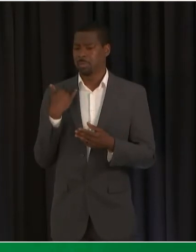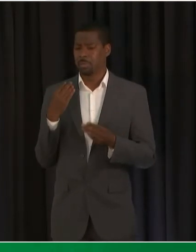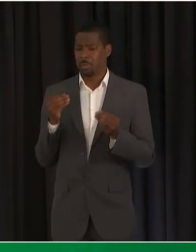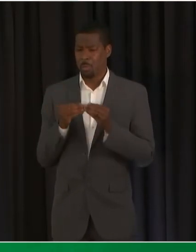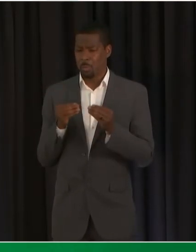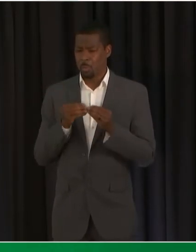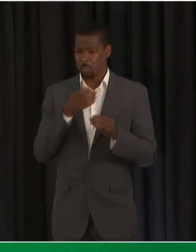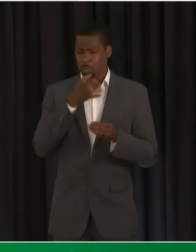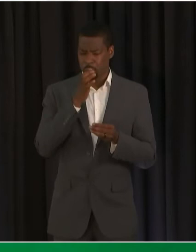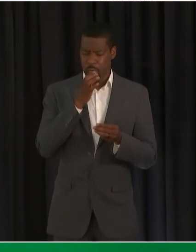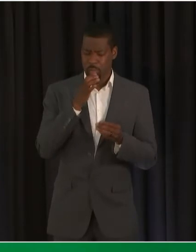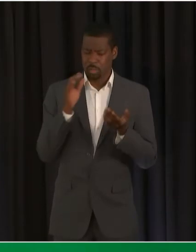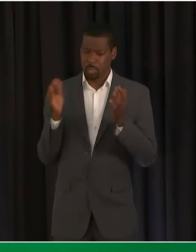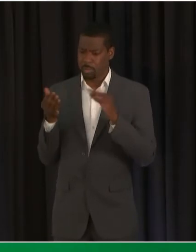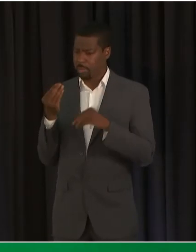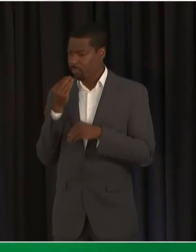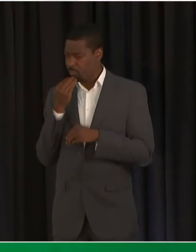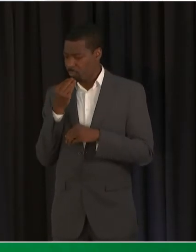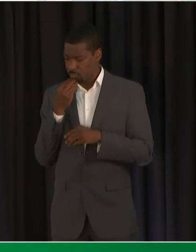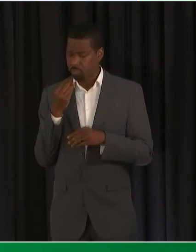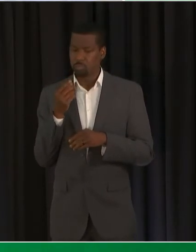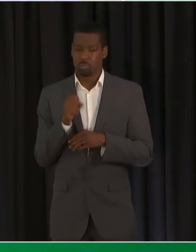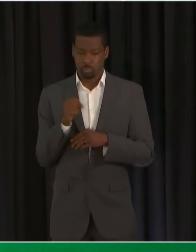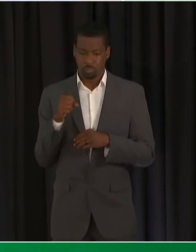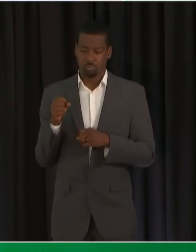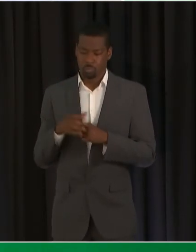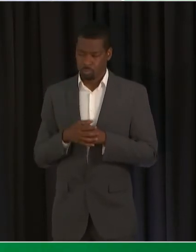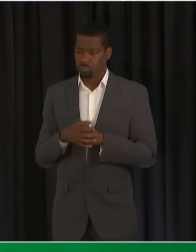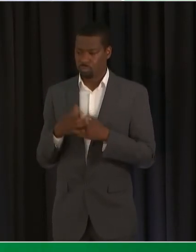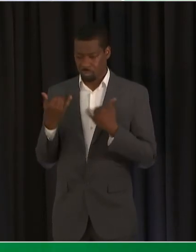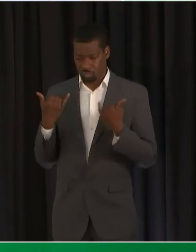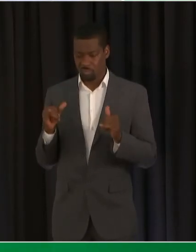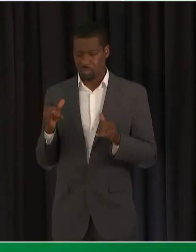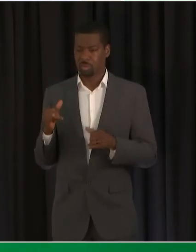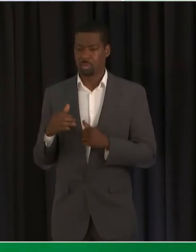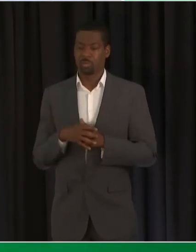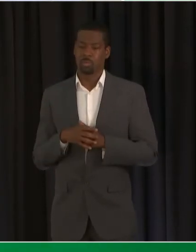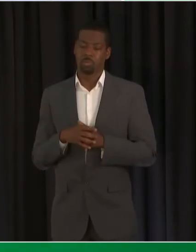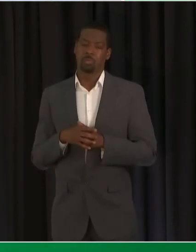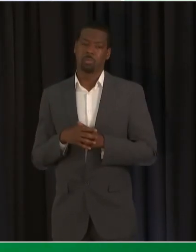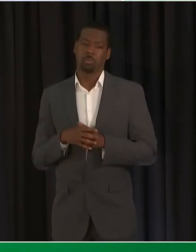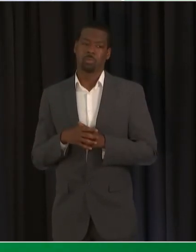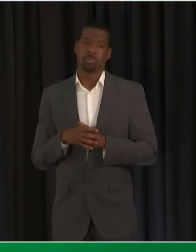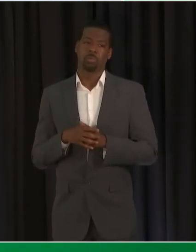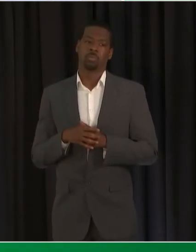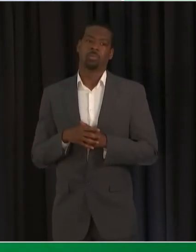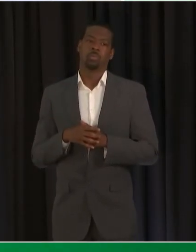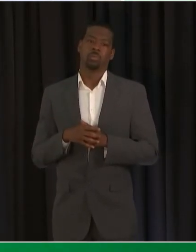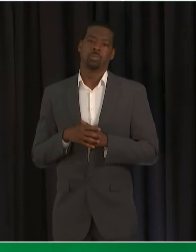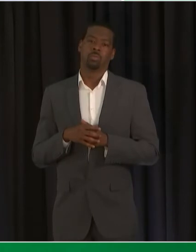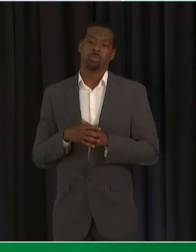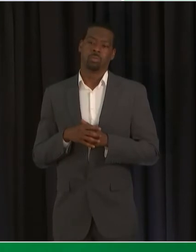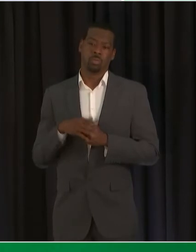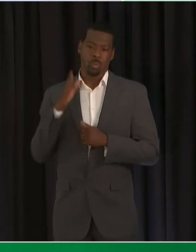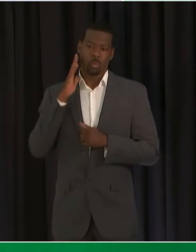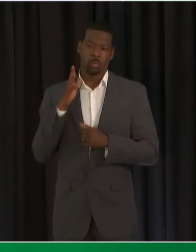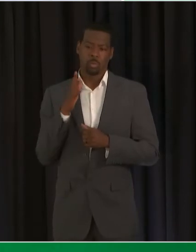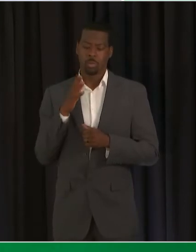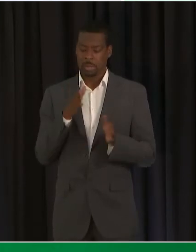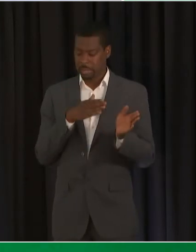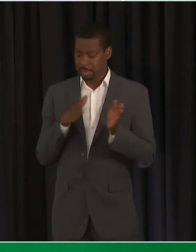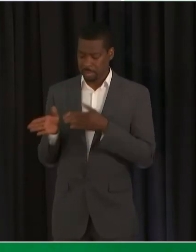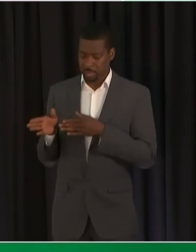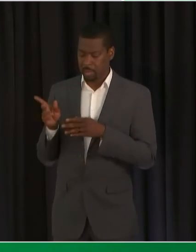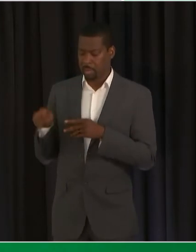drink as opposed to food? You should be able to still qualify, yeah. Really? Okay. Yeah. And we'll direct those folks too to